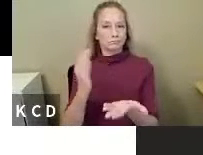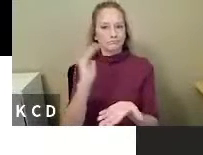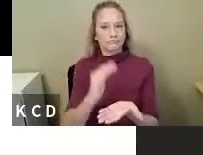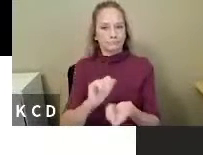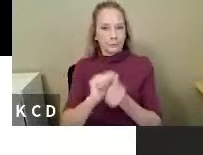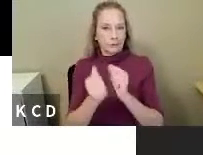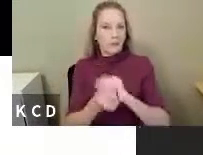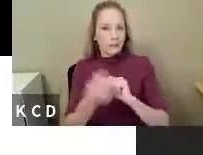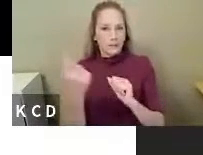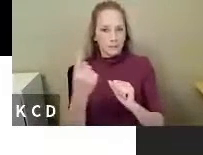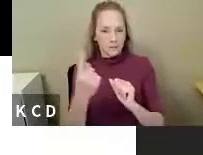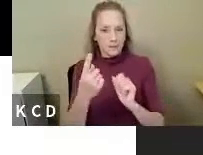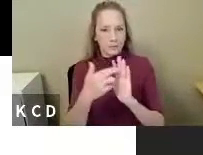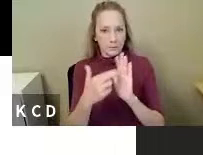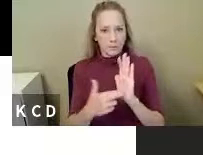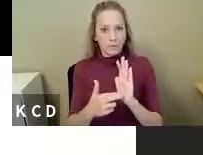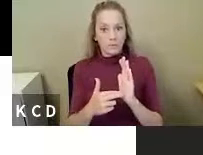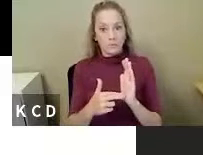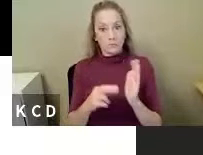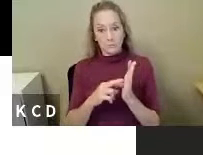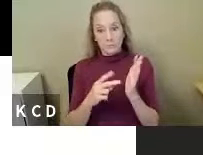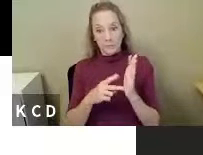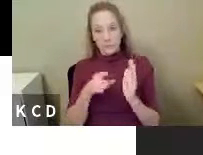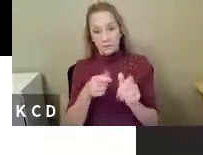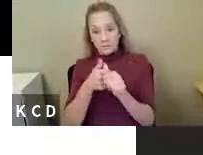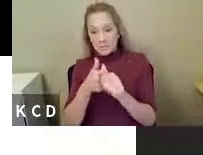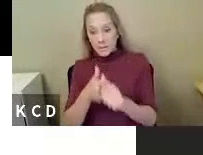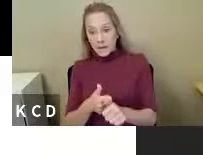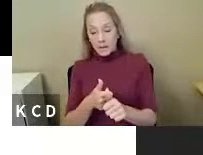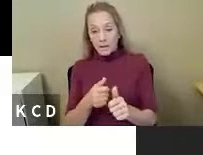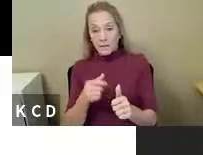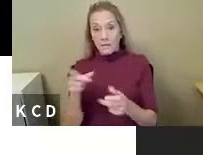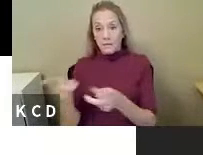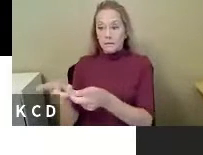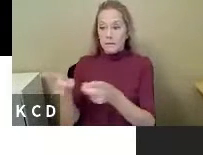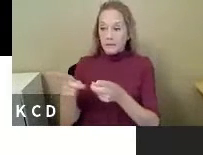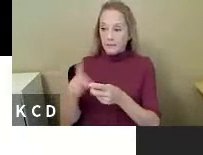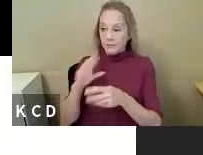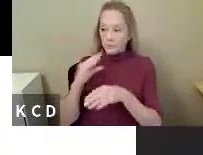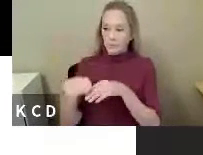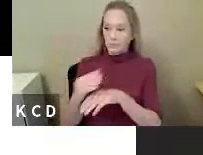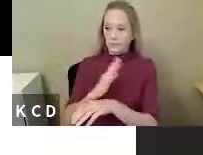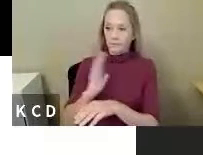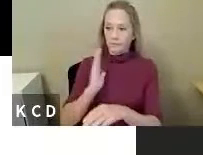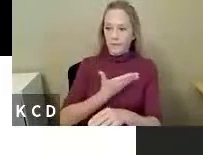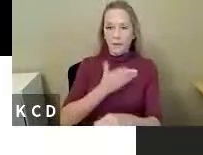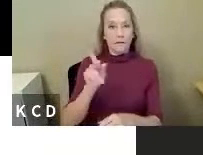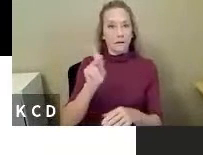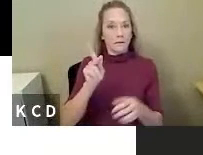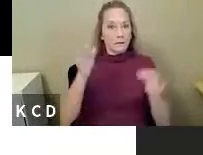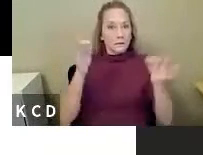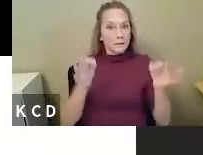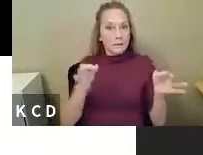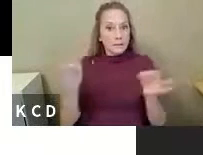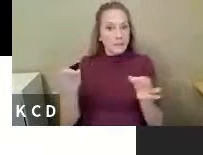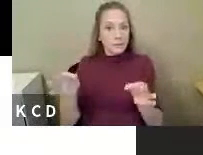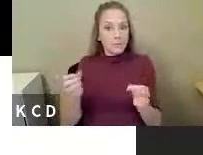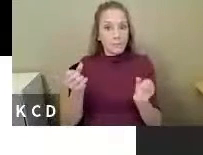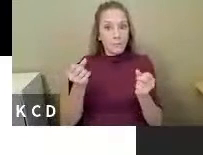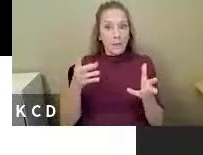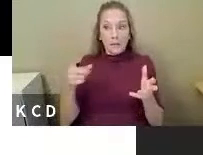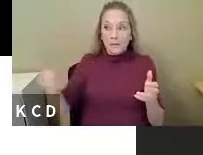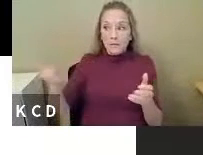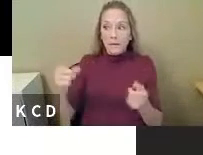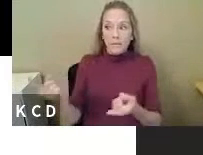County, it just makes sense. The district impacts Knox County so much, and many of those folks come here